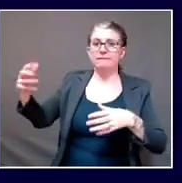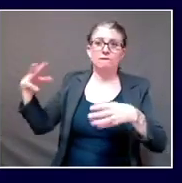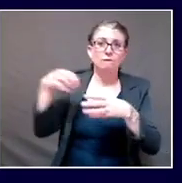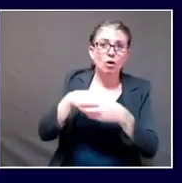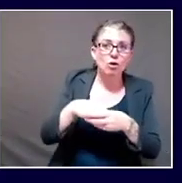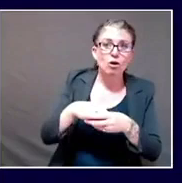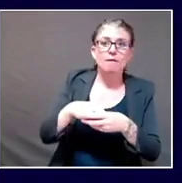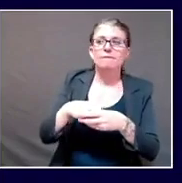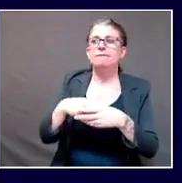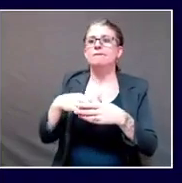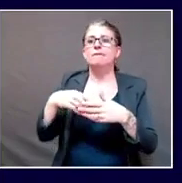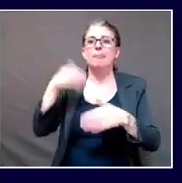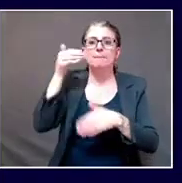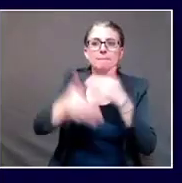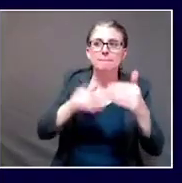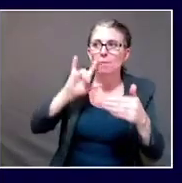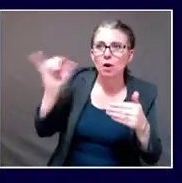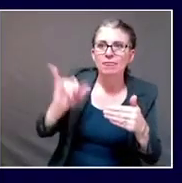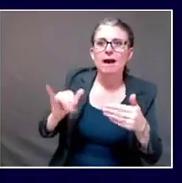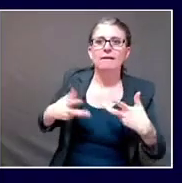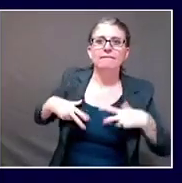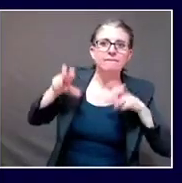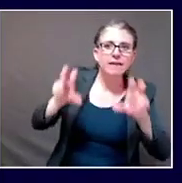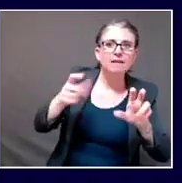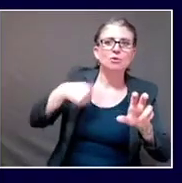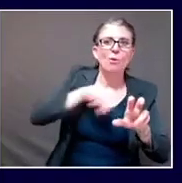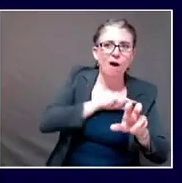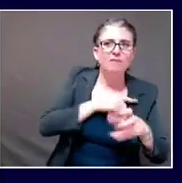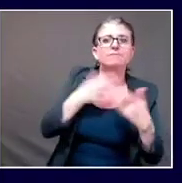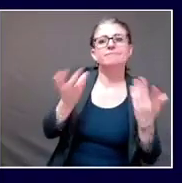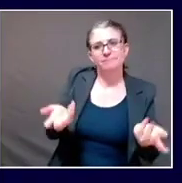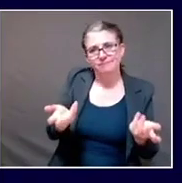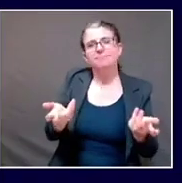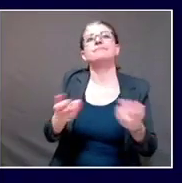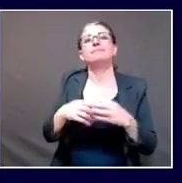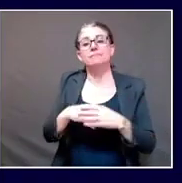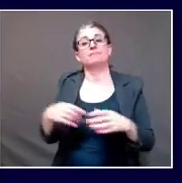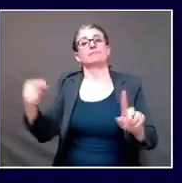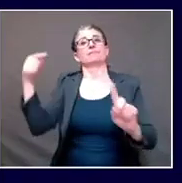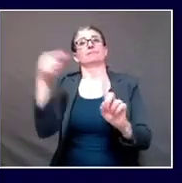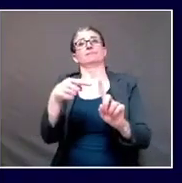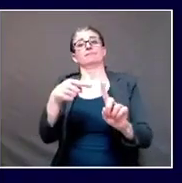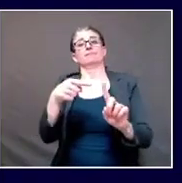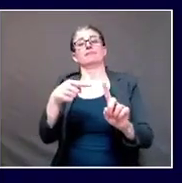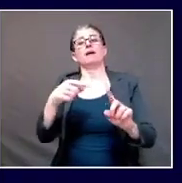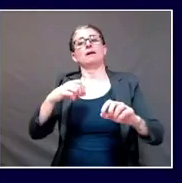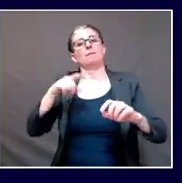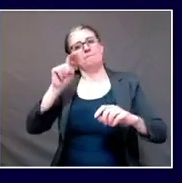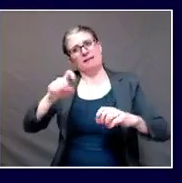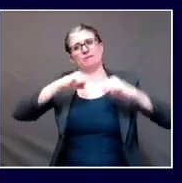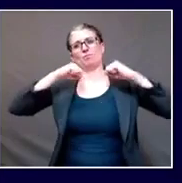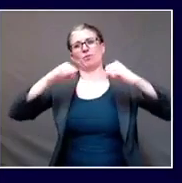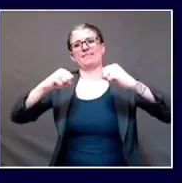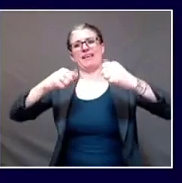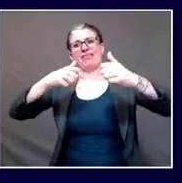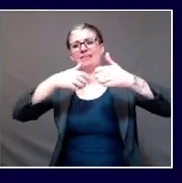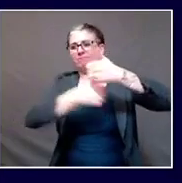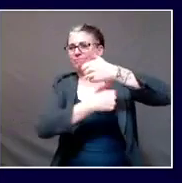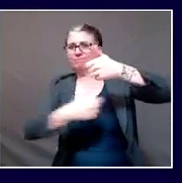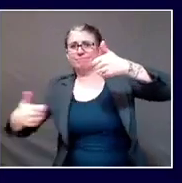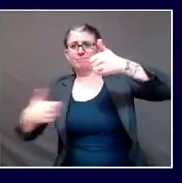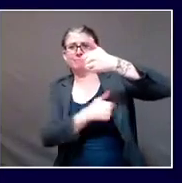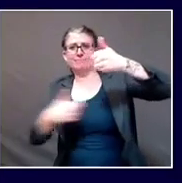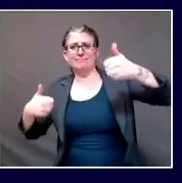is to protect these employees as well, right? They are, if people are coming to the stores, not wearing masks, that puts them at risk as well. So